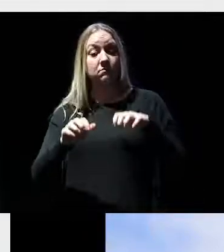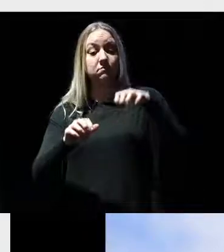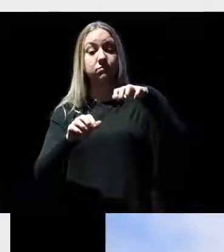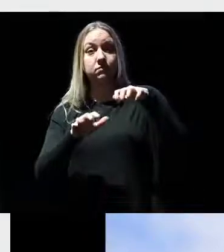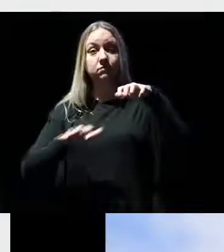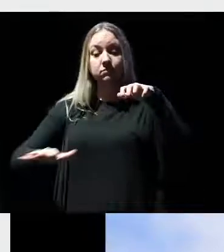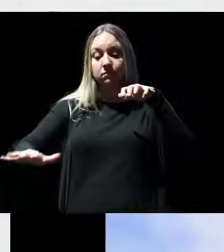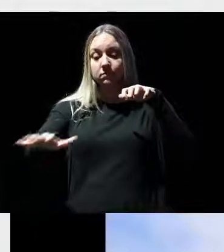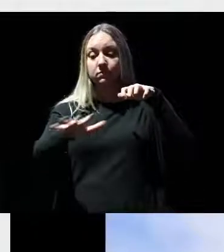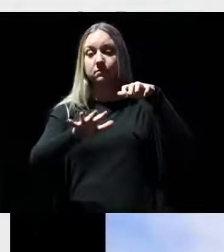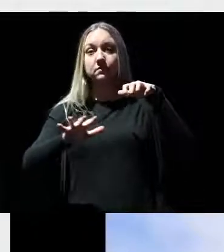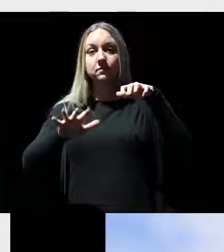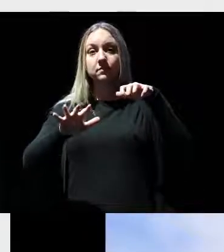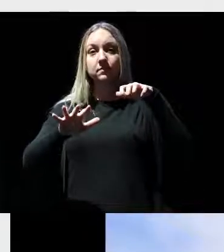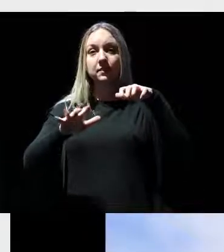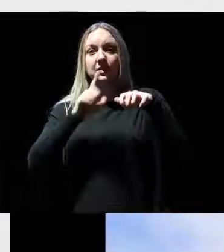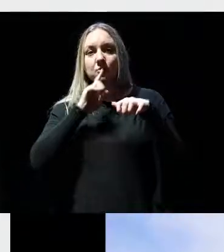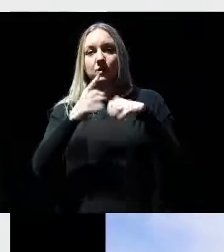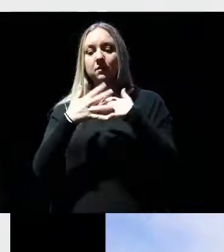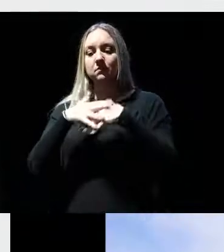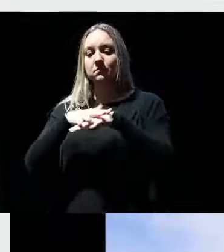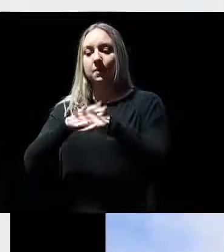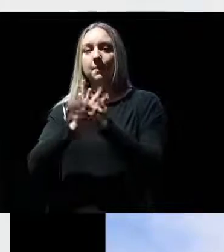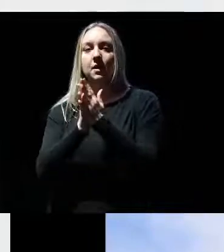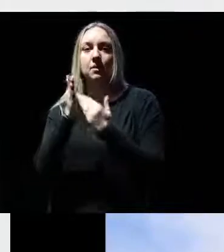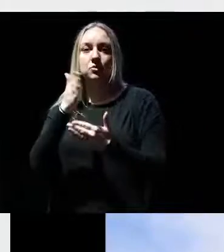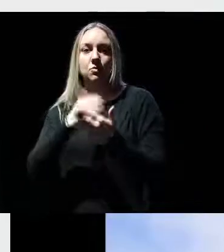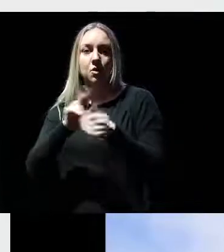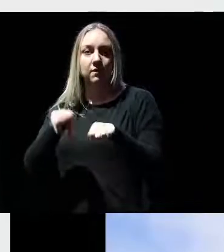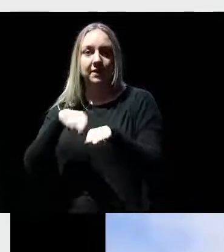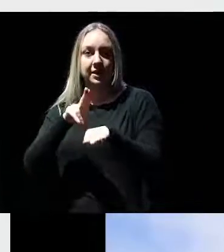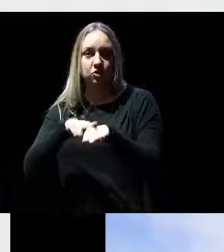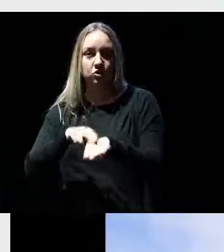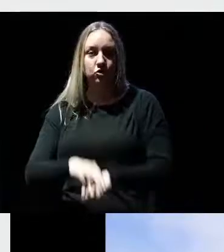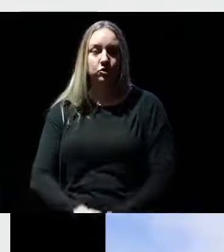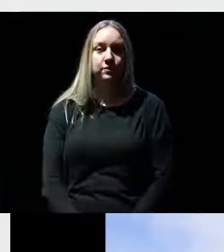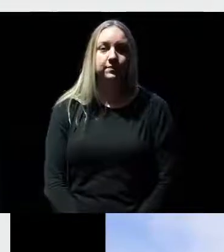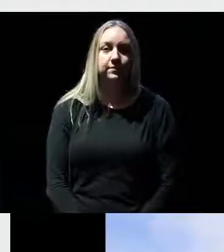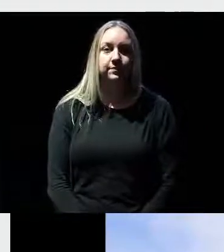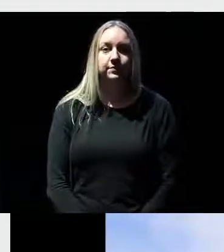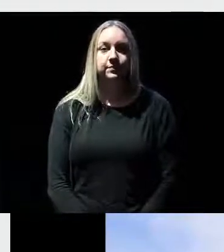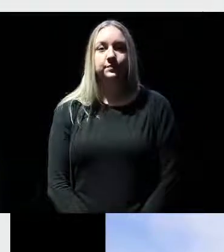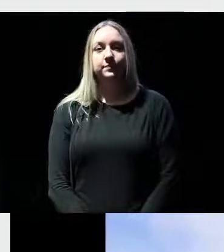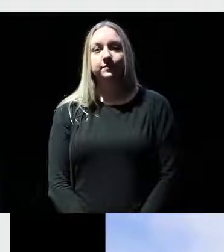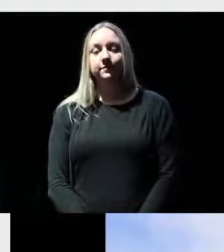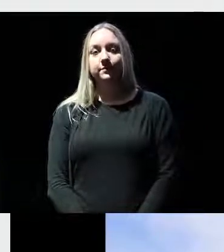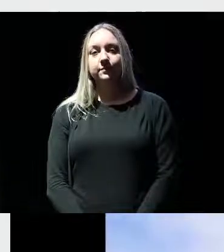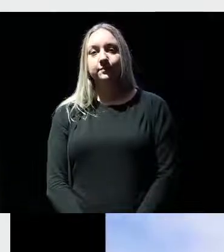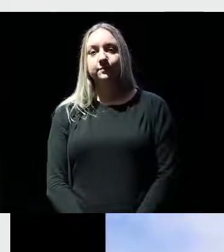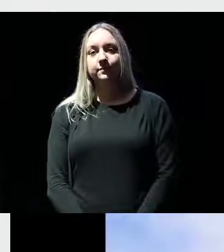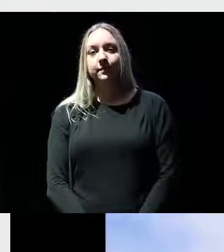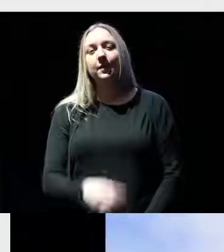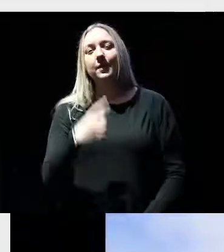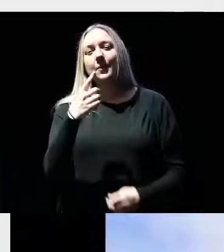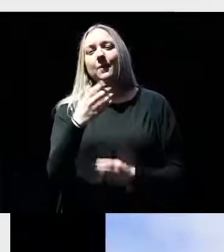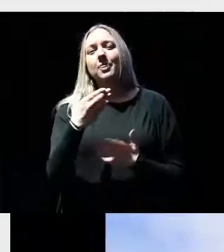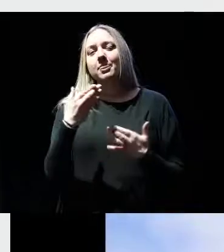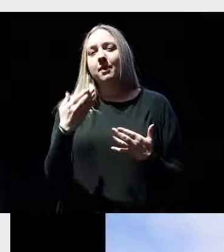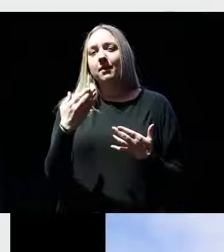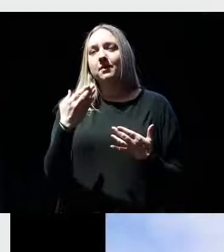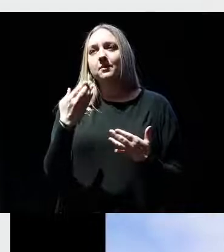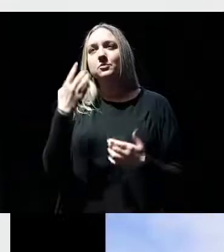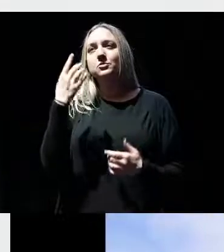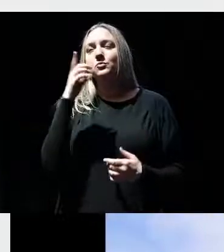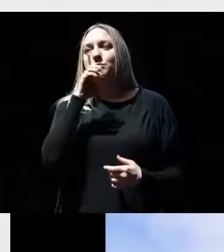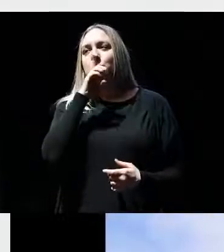that's semi-submerged. One of the things that I was very interested in was